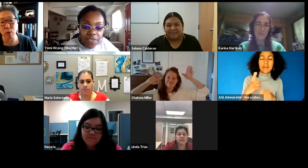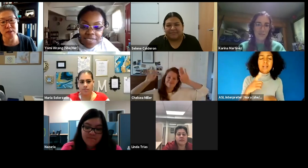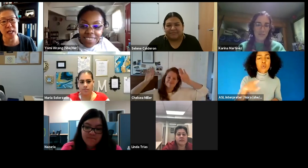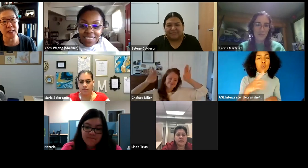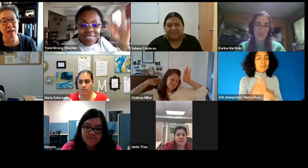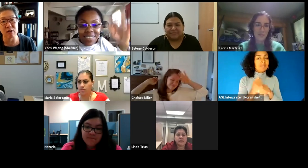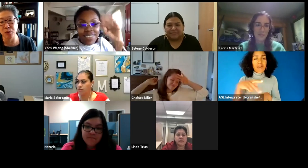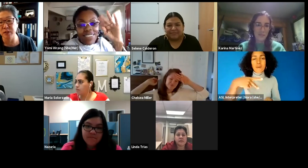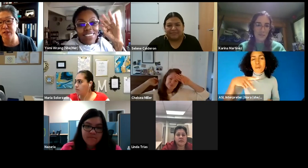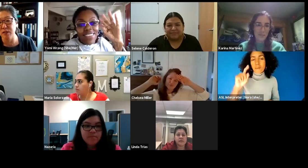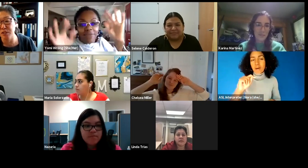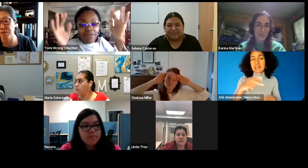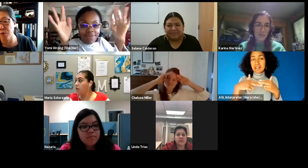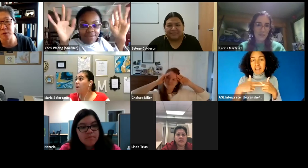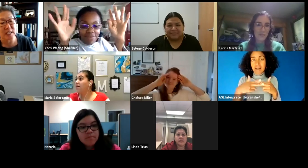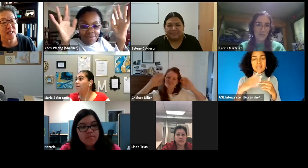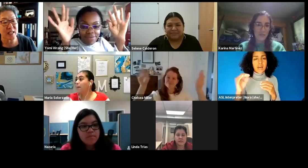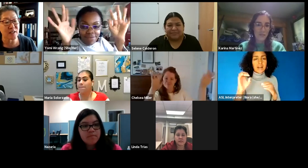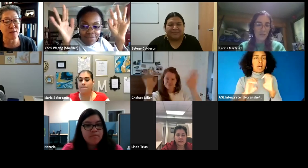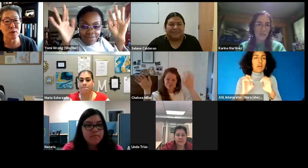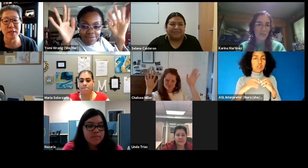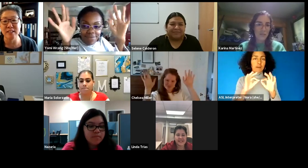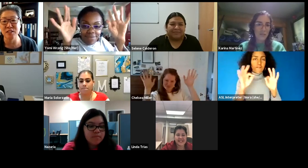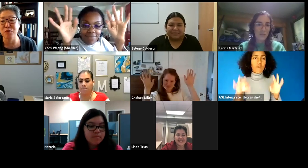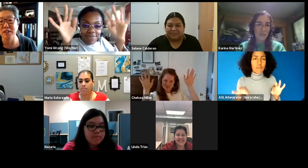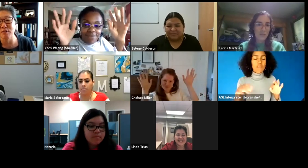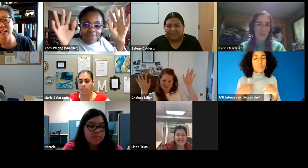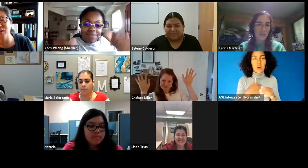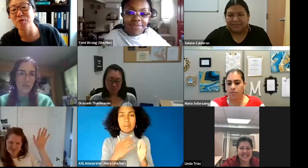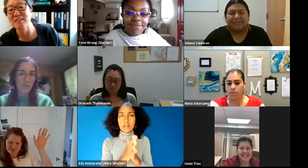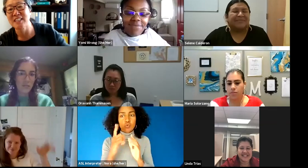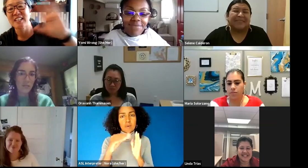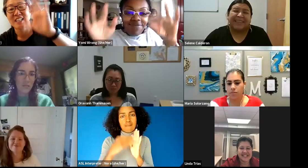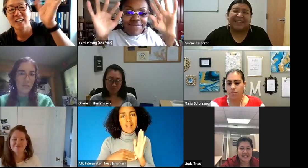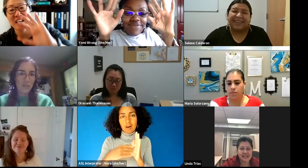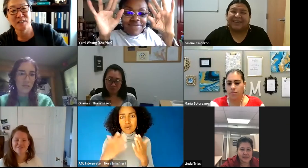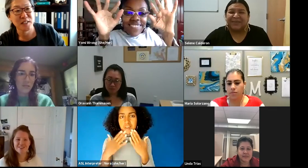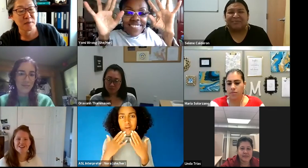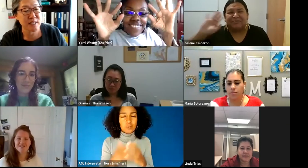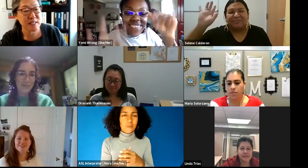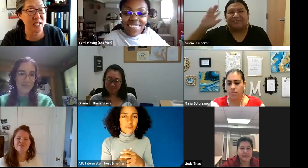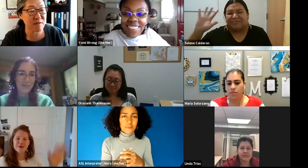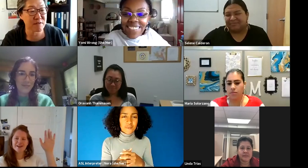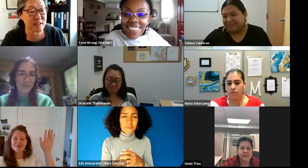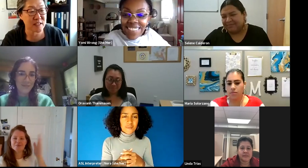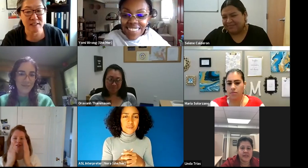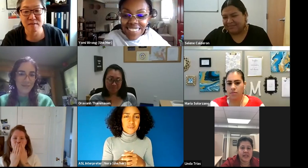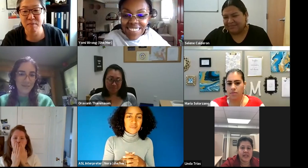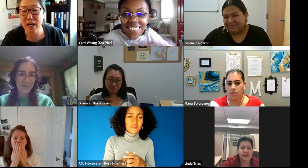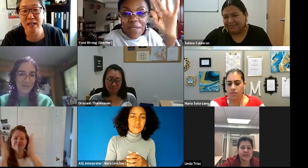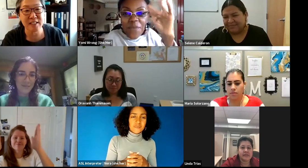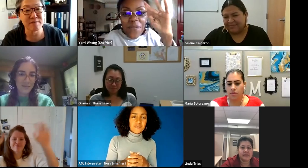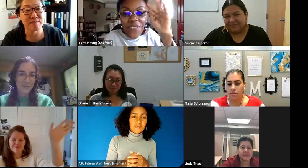the PowerPoint slide deck along with an evaluation form that we'll be asking you to fill out. Thank you. Thank Be you. safe. Bye,